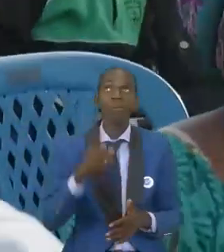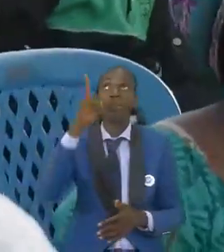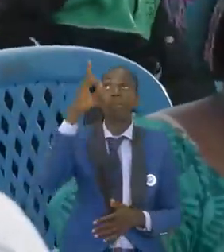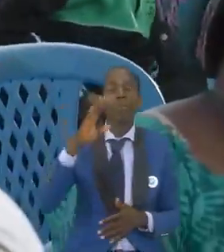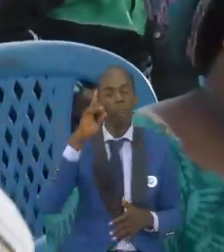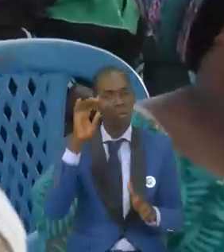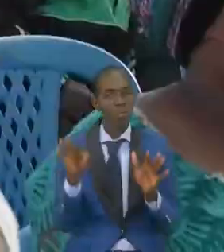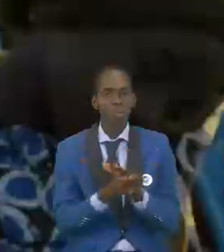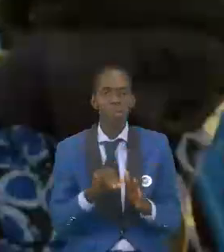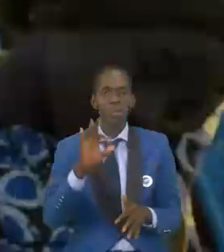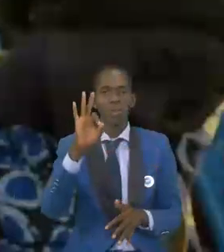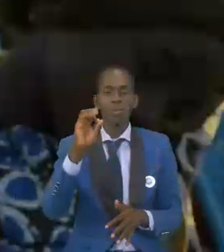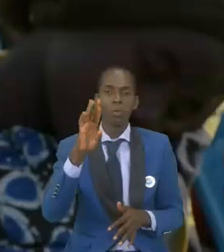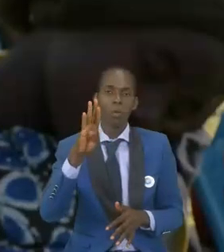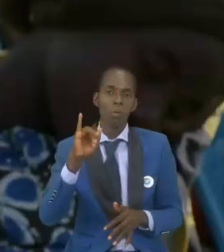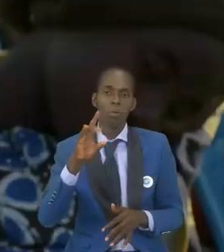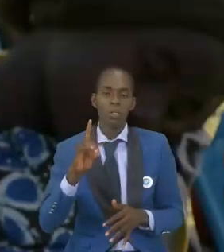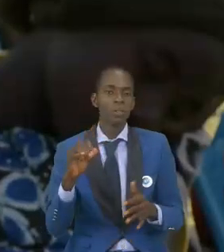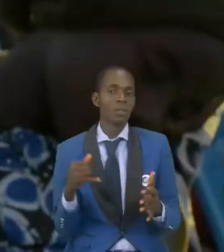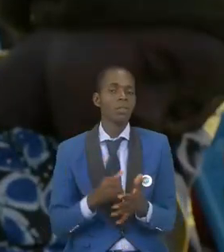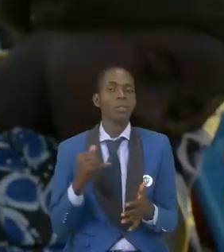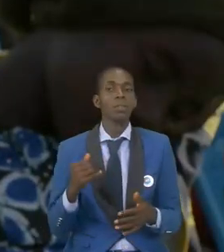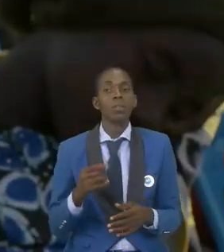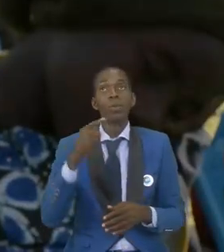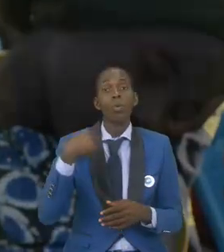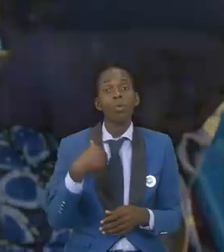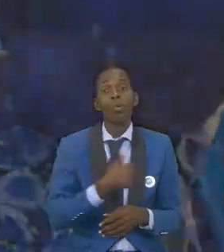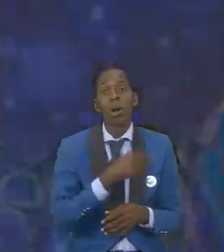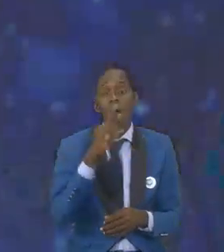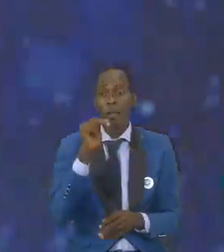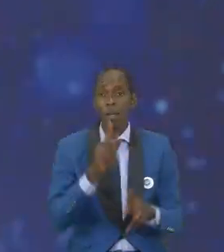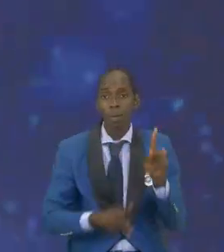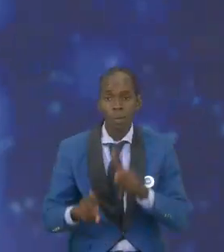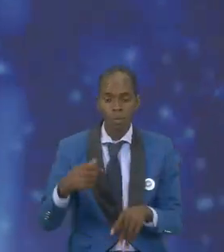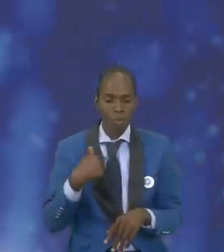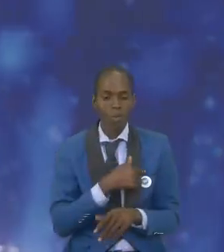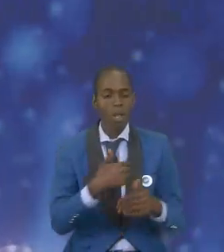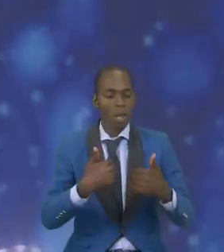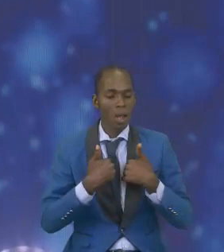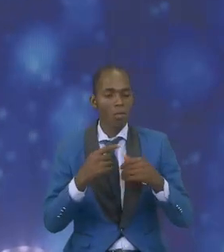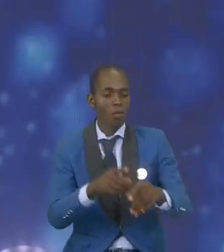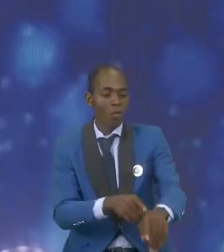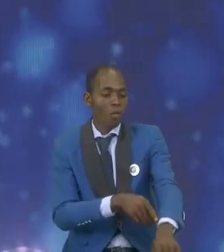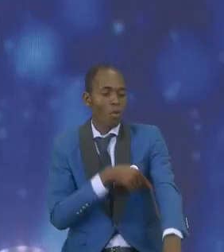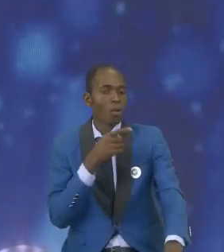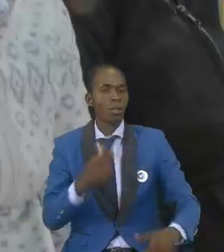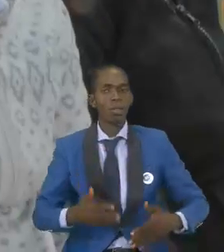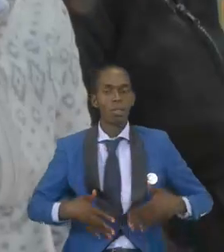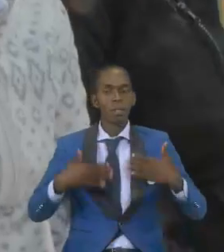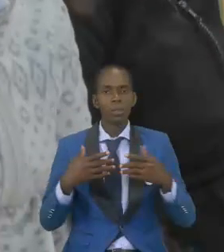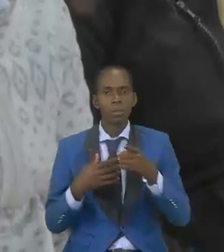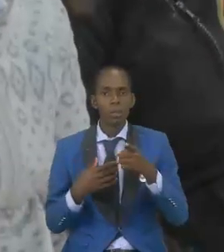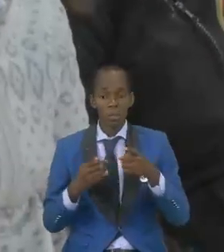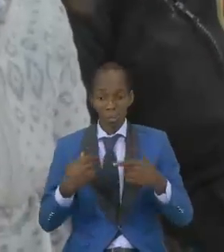God forbid. We are the people who have long life. I have long